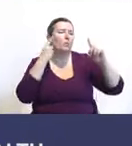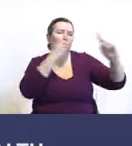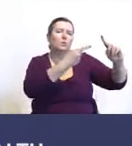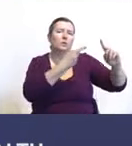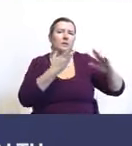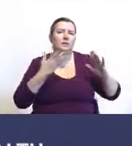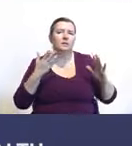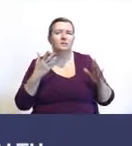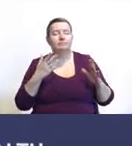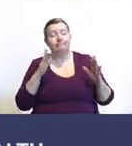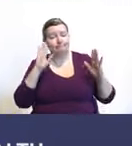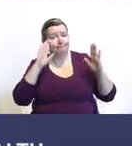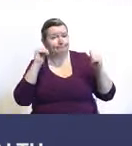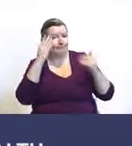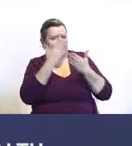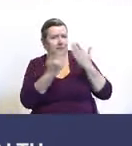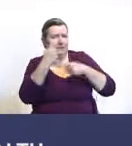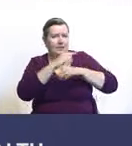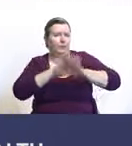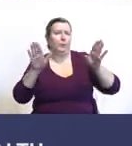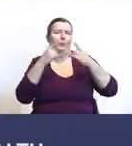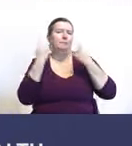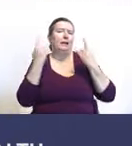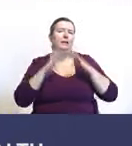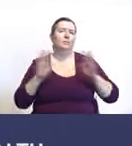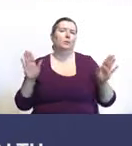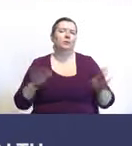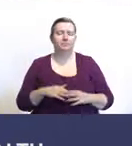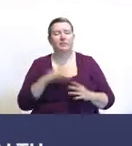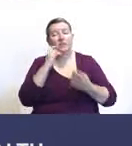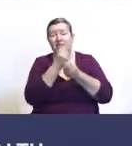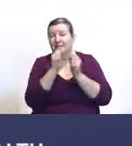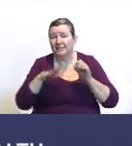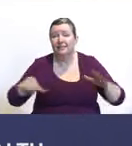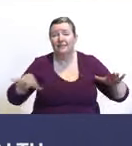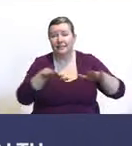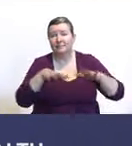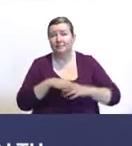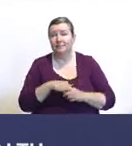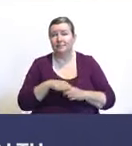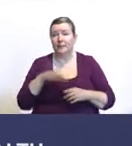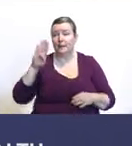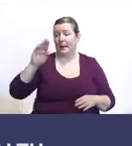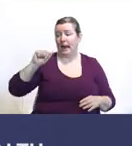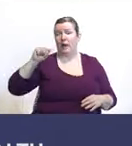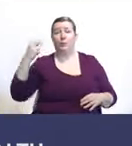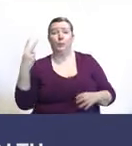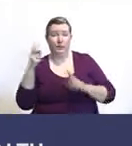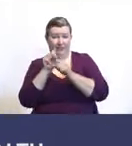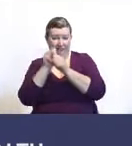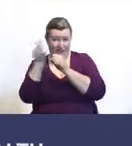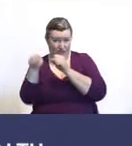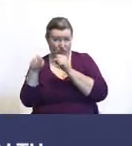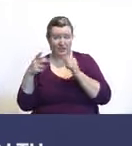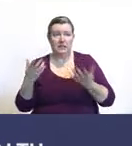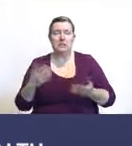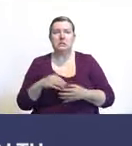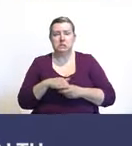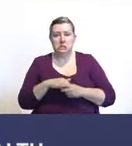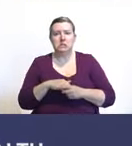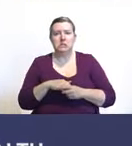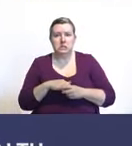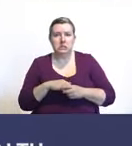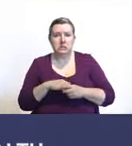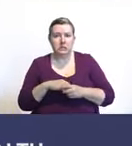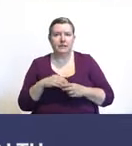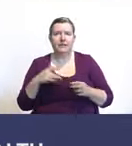hope, as long as we can do it safely and responsibly. On the variant, do you want to address that? I guess I'll just hit the testing. The answer is yes, we're confident we're going to